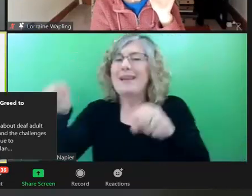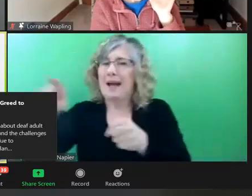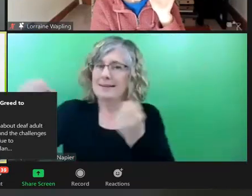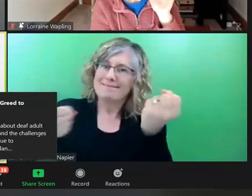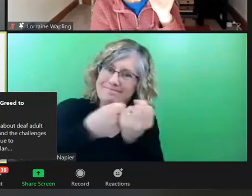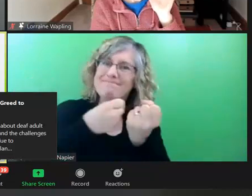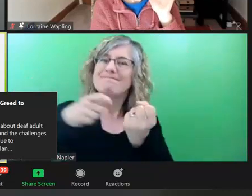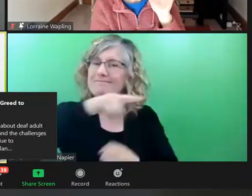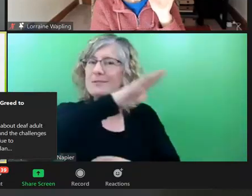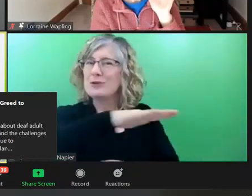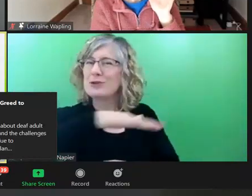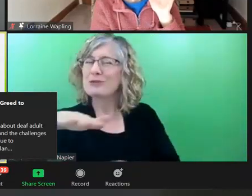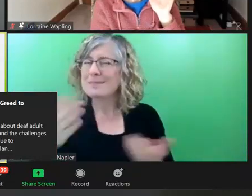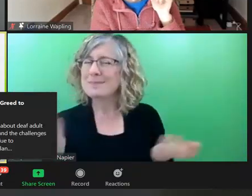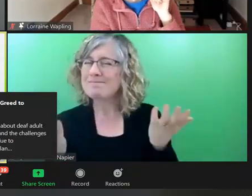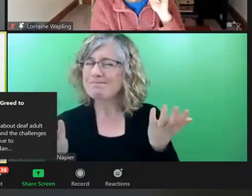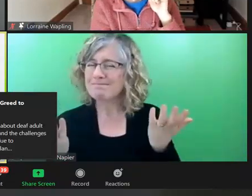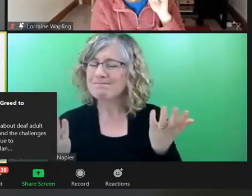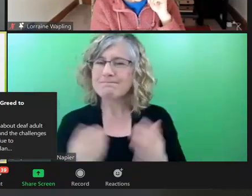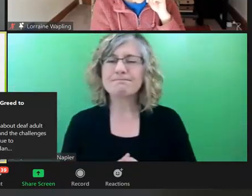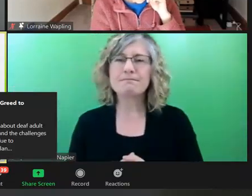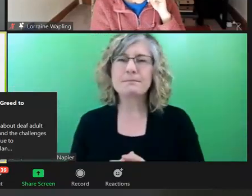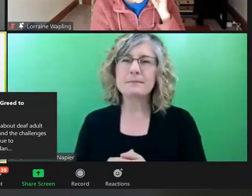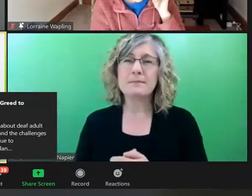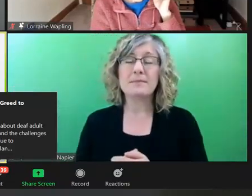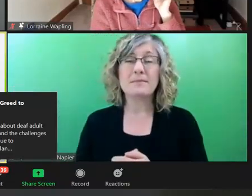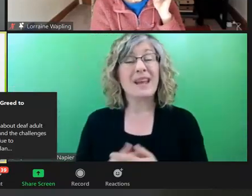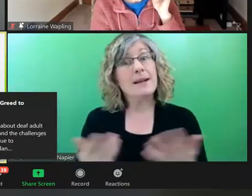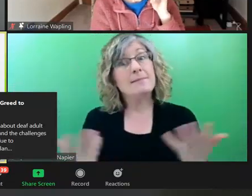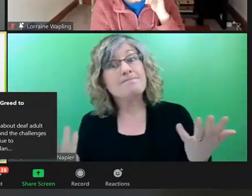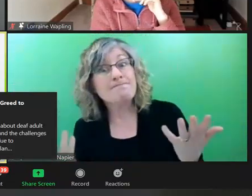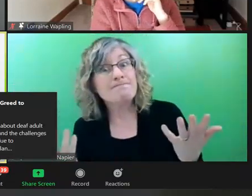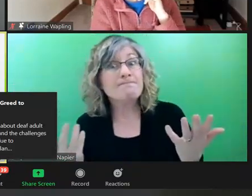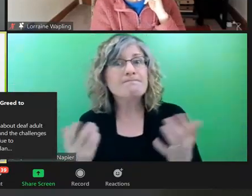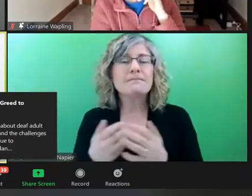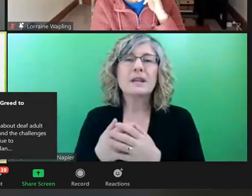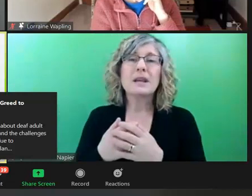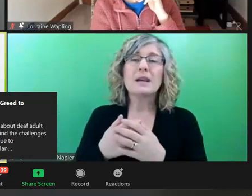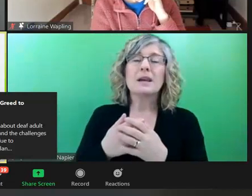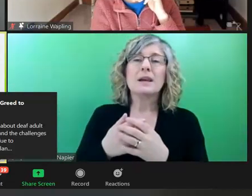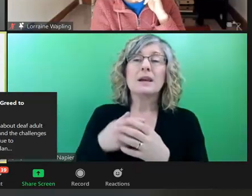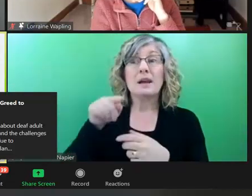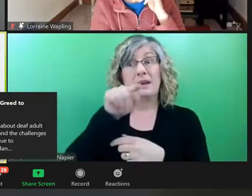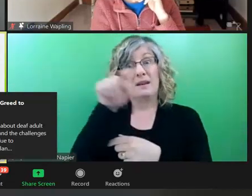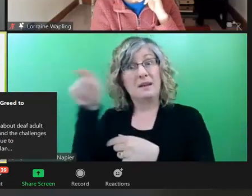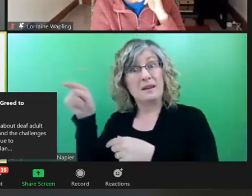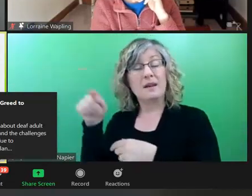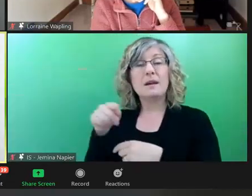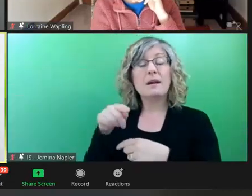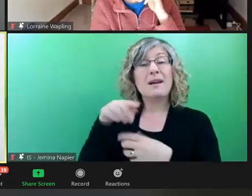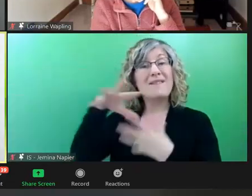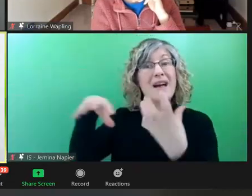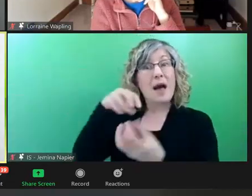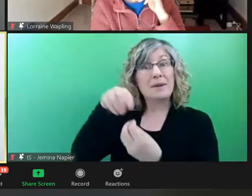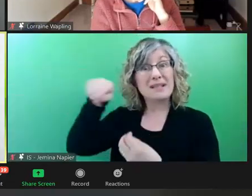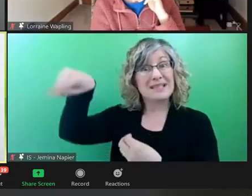because you find that to some families it is not actually poverty, able to pay for their hearing